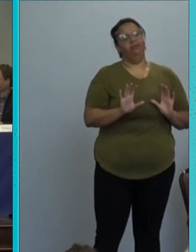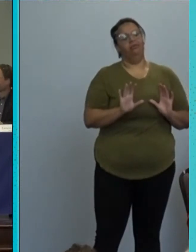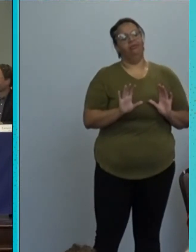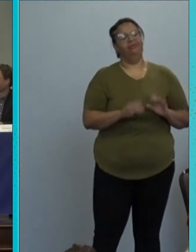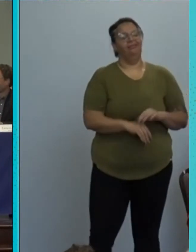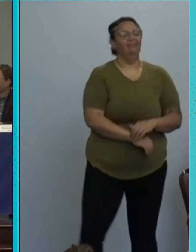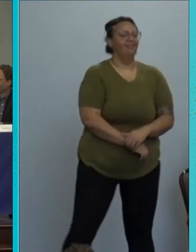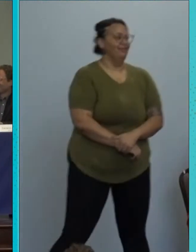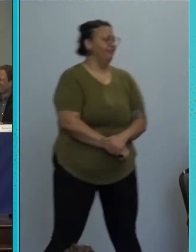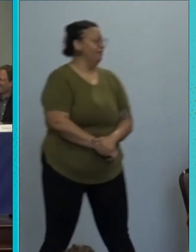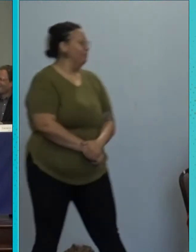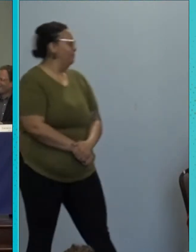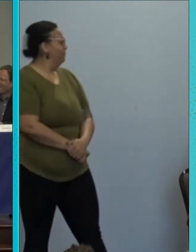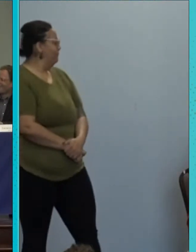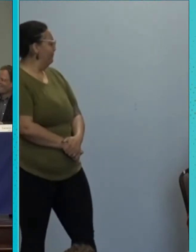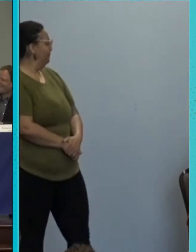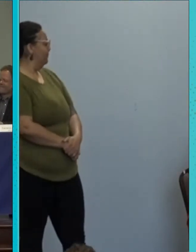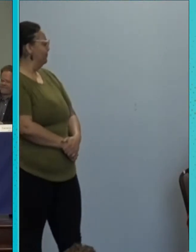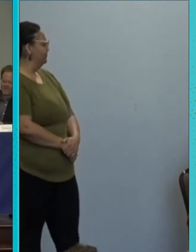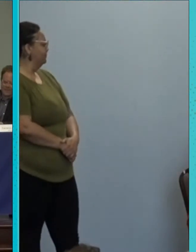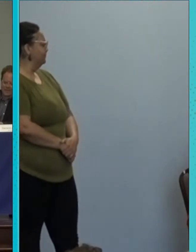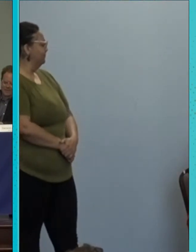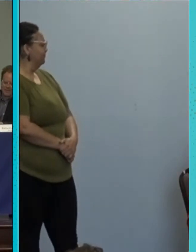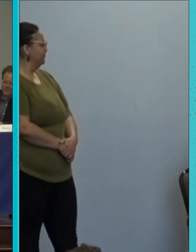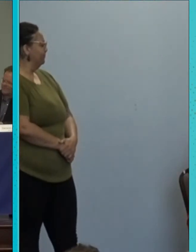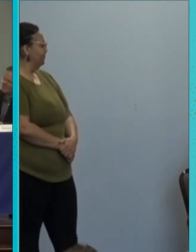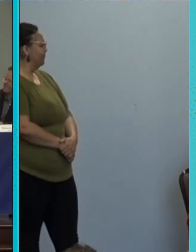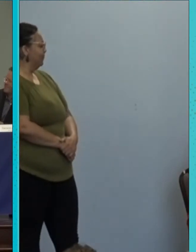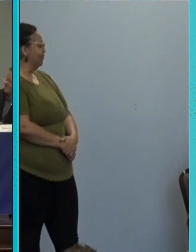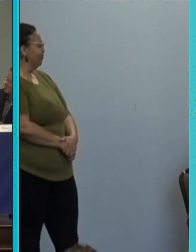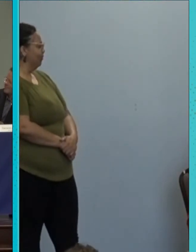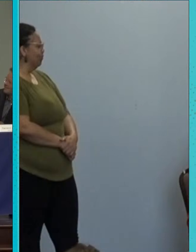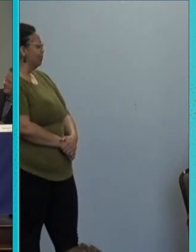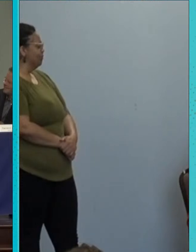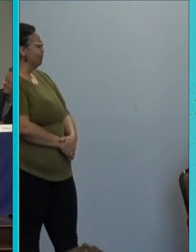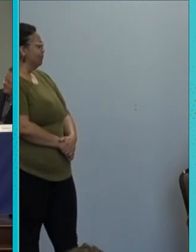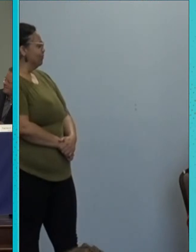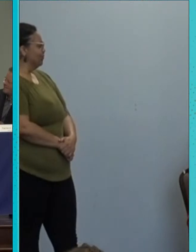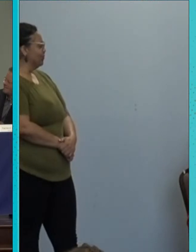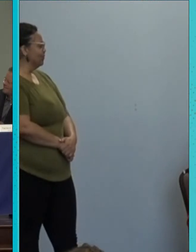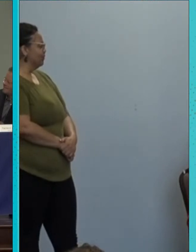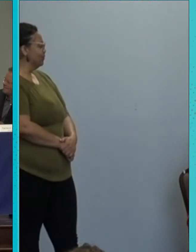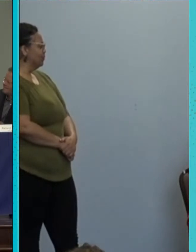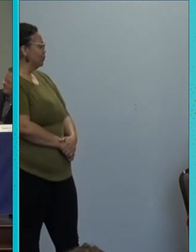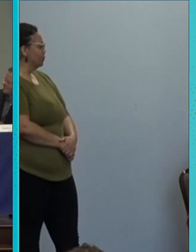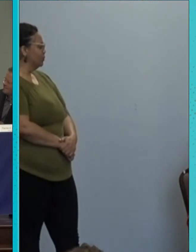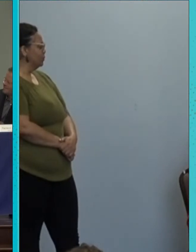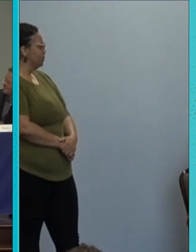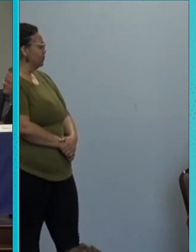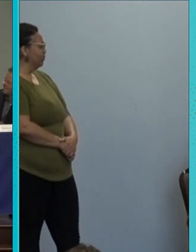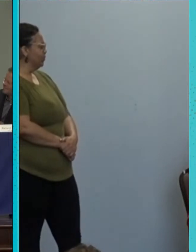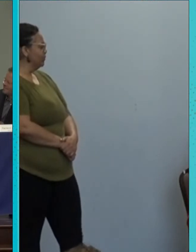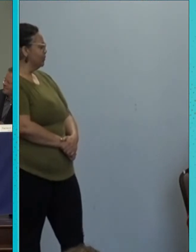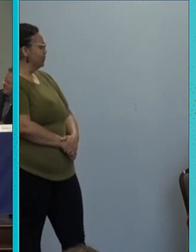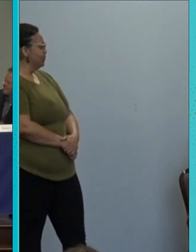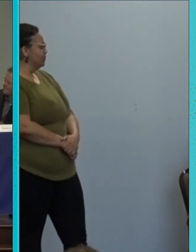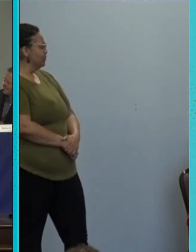Cave here. Oh, Xavier. Yeah, I think the book was a perfect blend